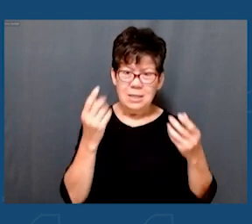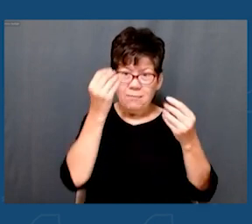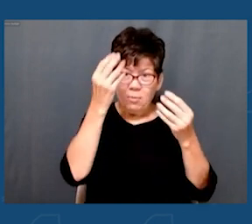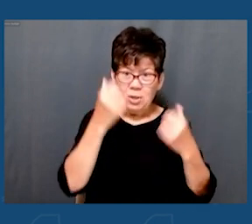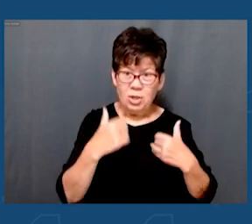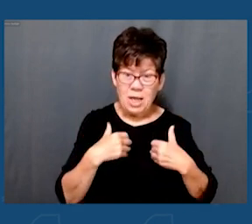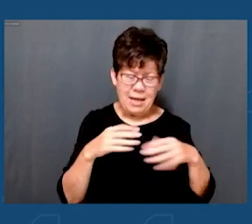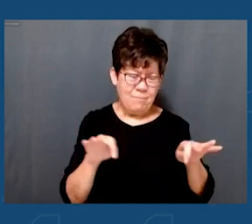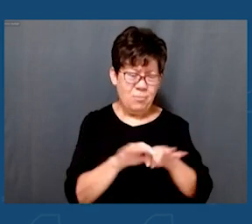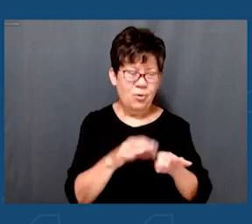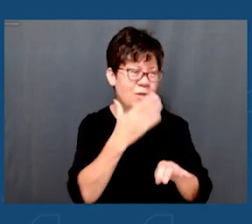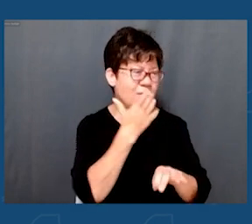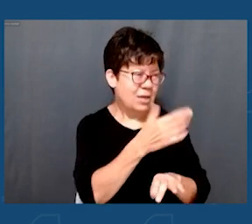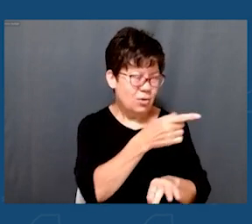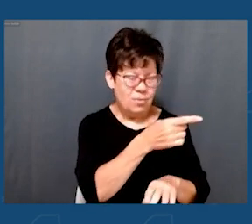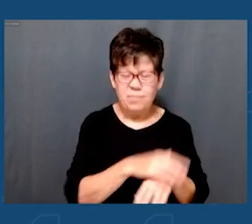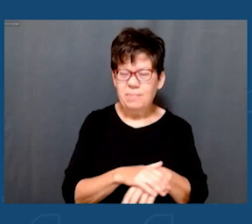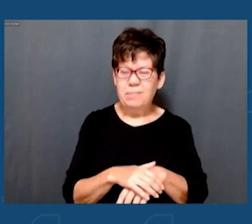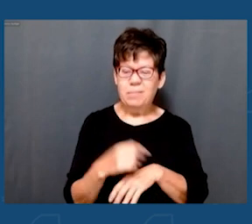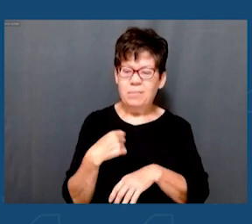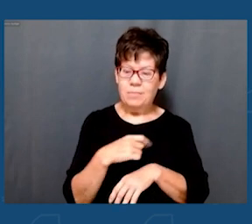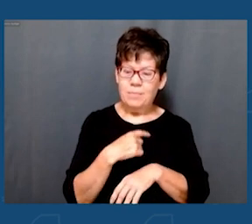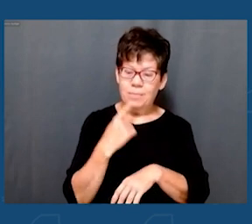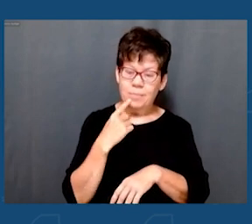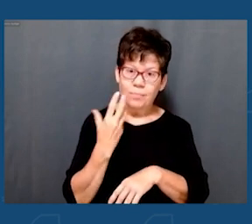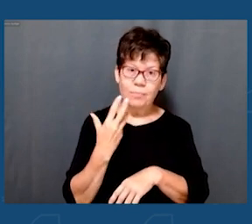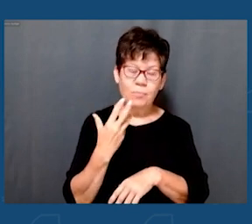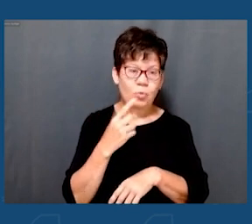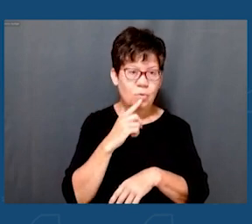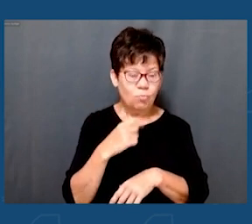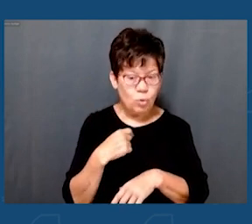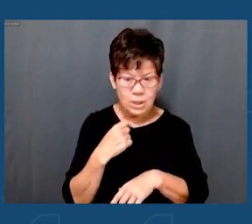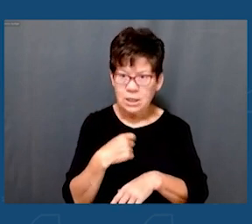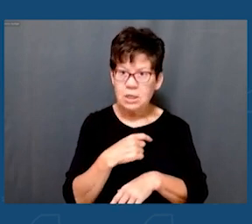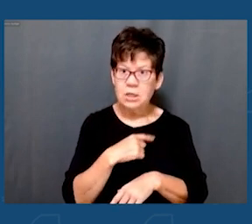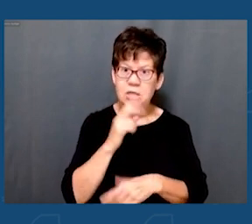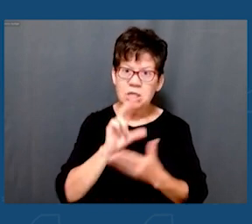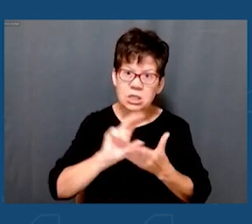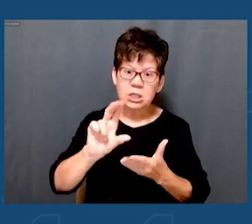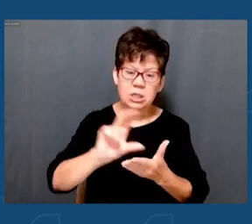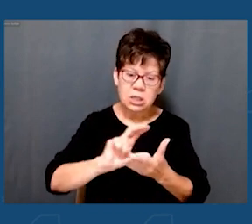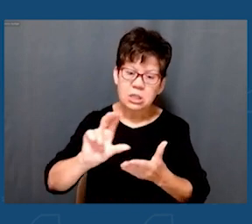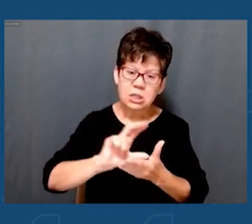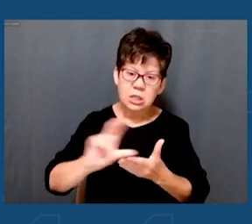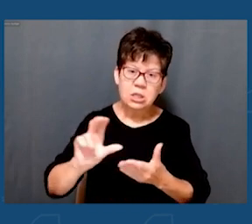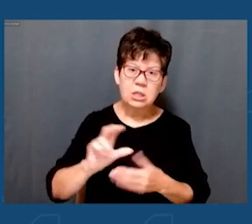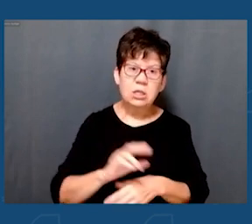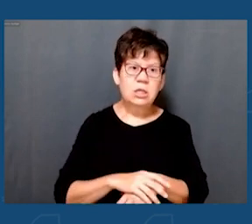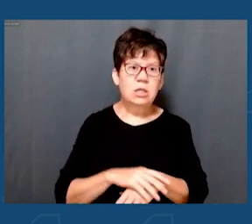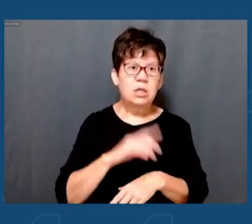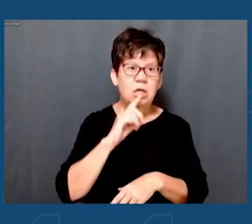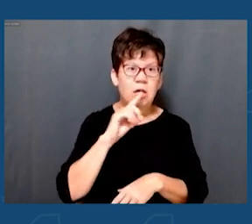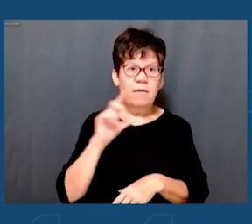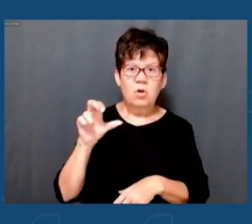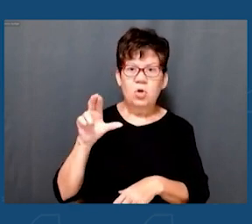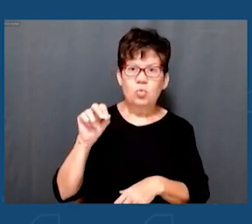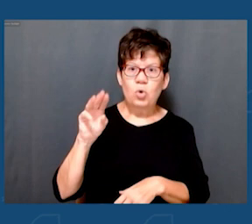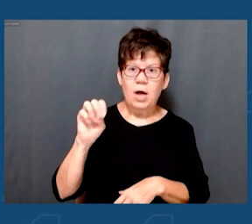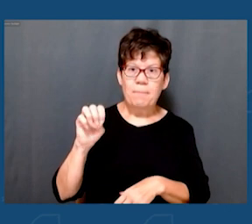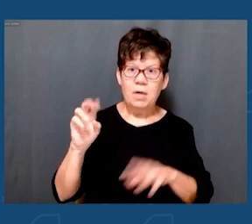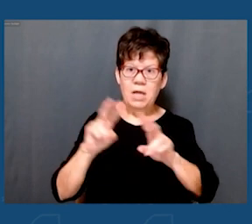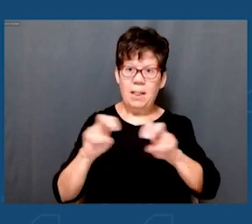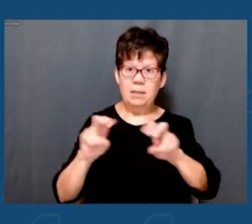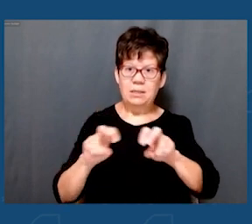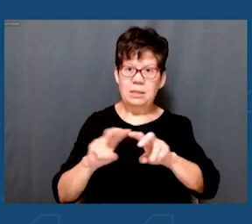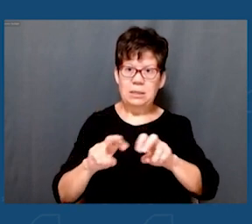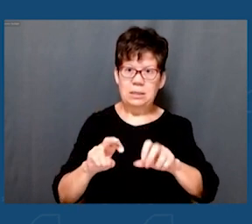Superintendent. That's why we've made record investments in a network of 10 crime analysis centers across the state,